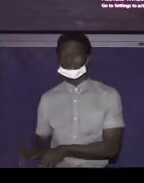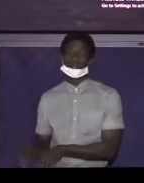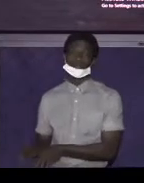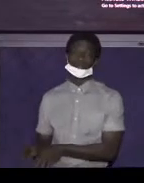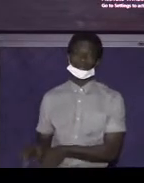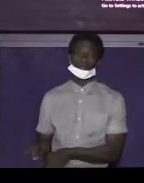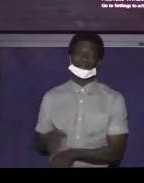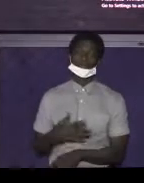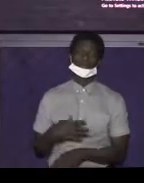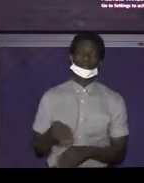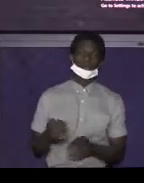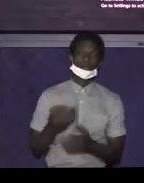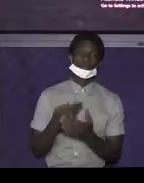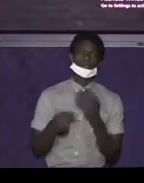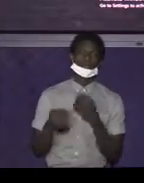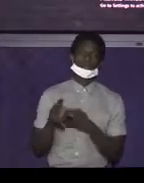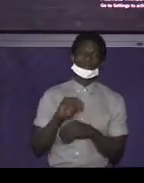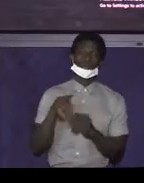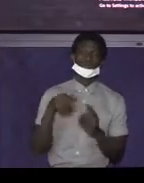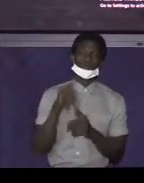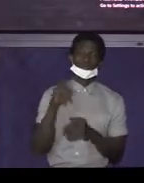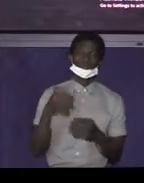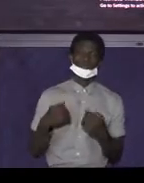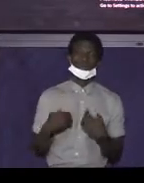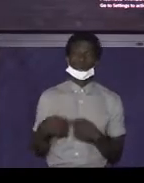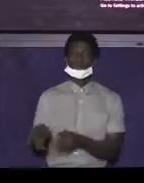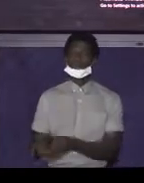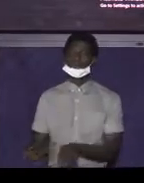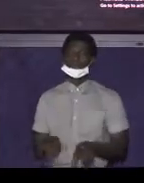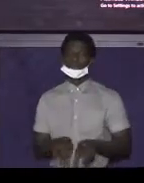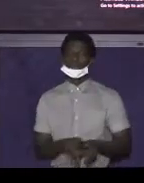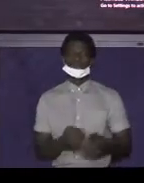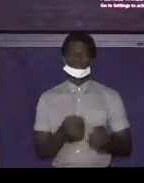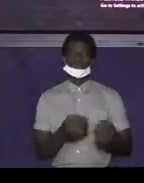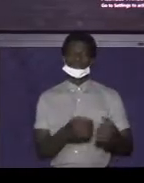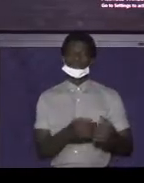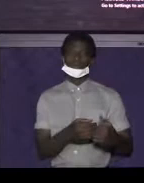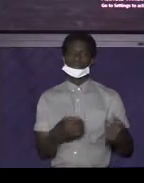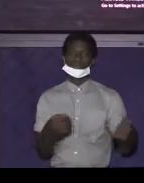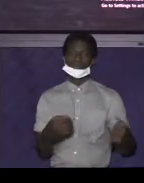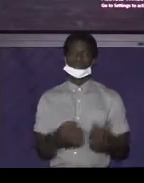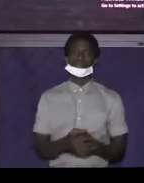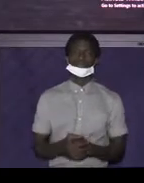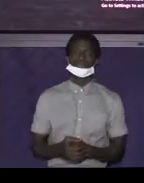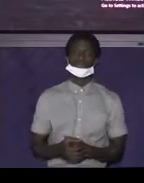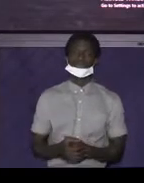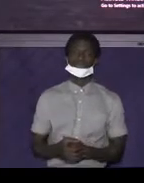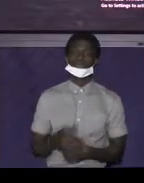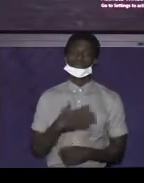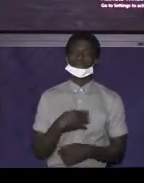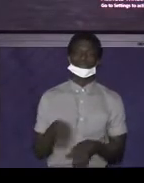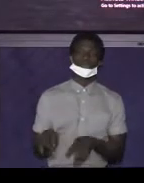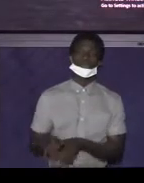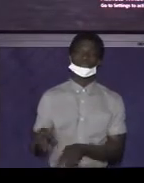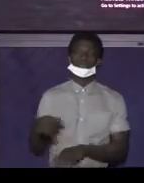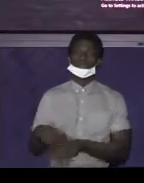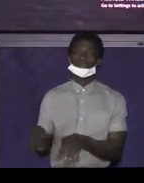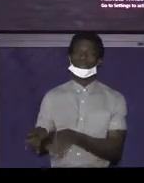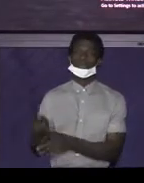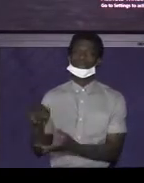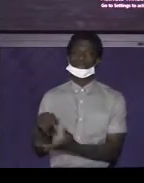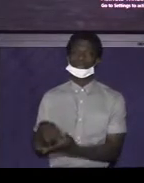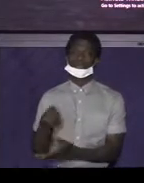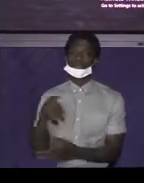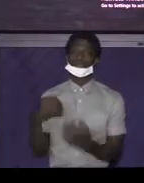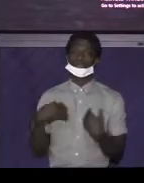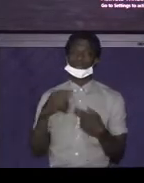of both of them. No. When you have different distances and different distances and different times like this, and you have